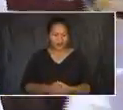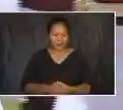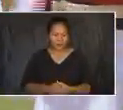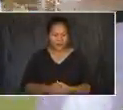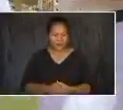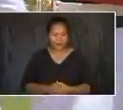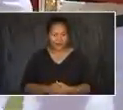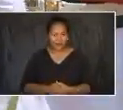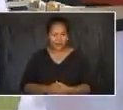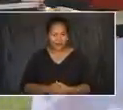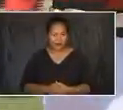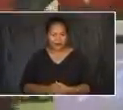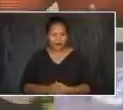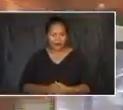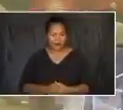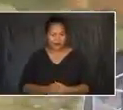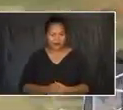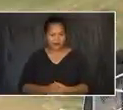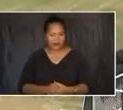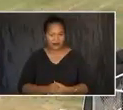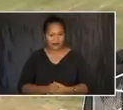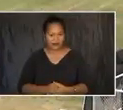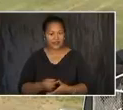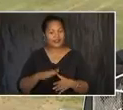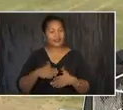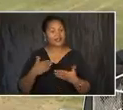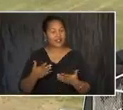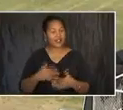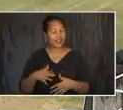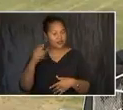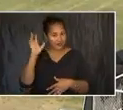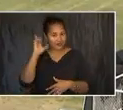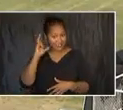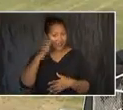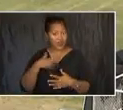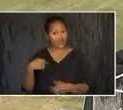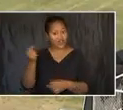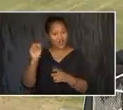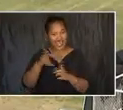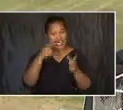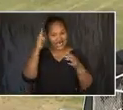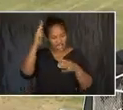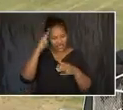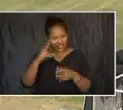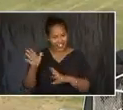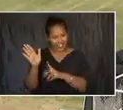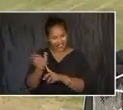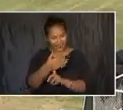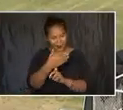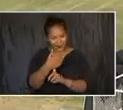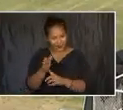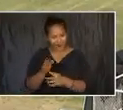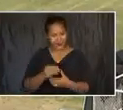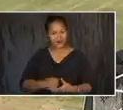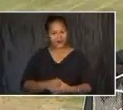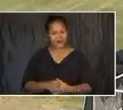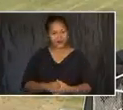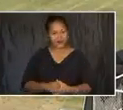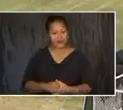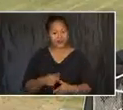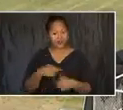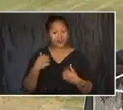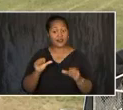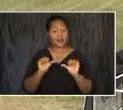kira-kira nama ki na langati ni seren na matri tu. Yes, ladies and gentlemen, now His Excellency will now